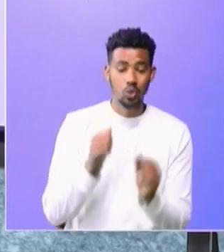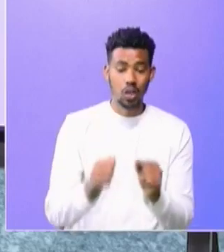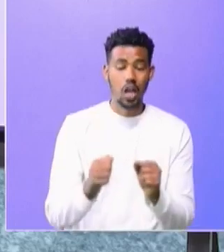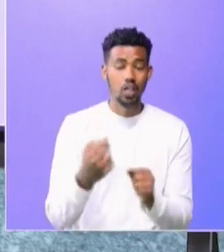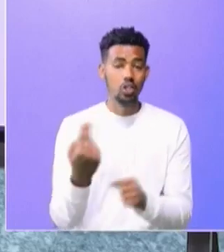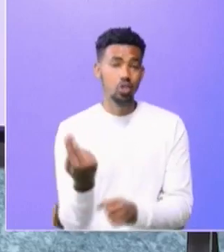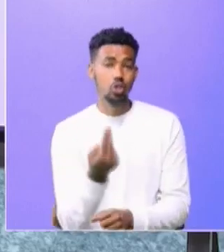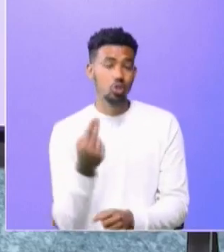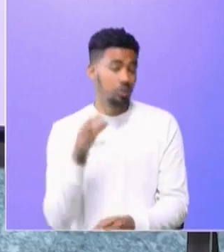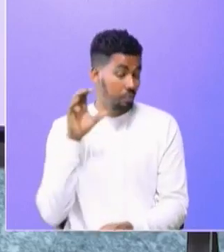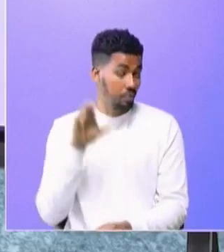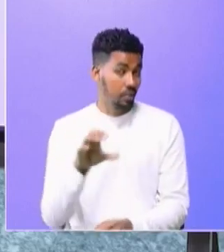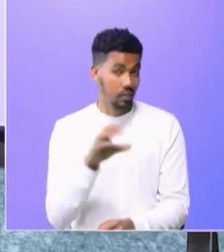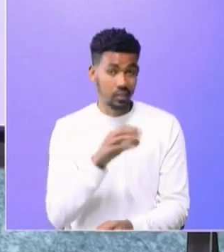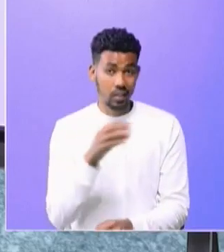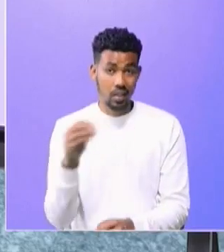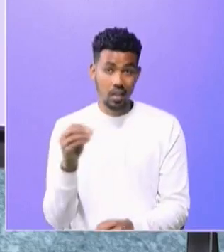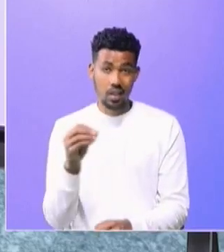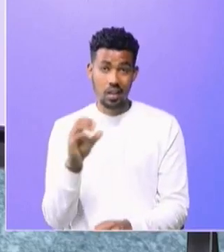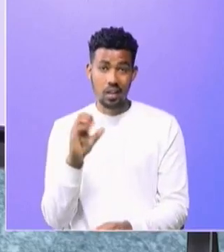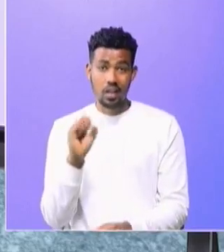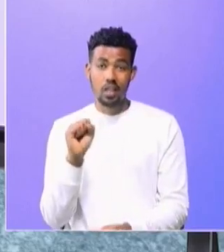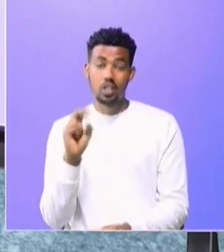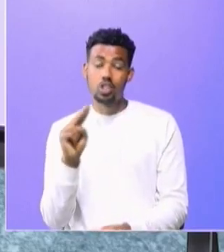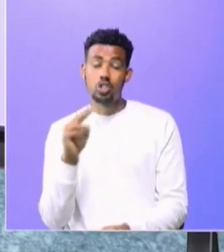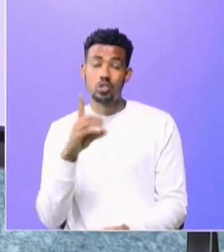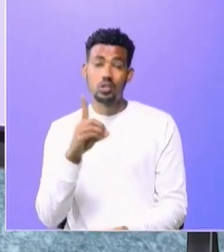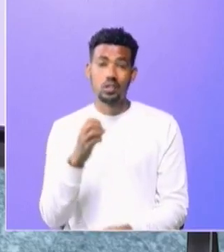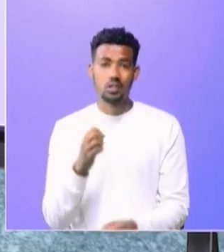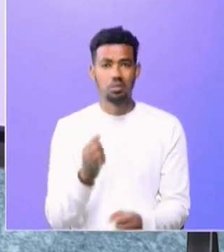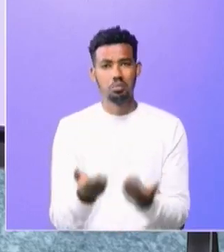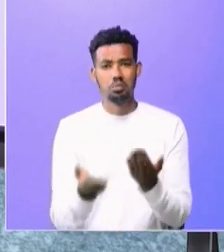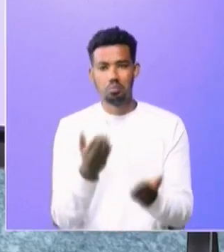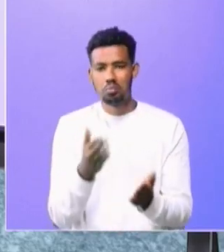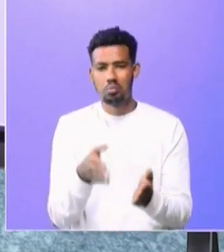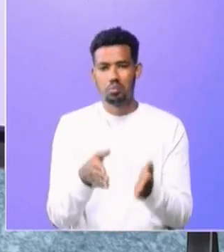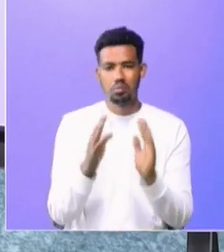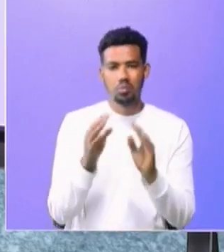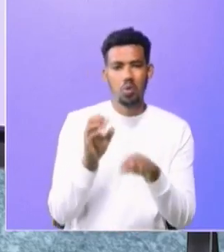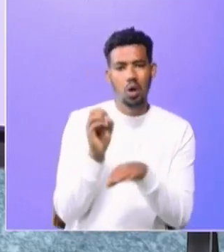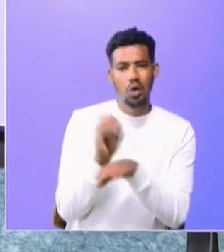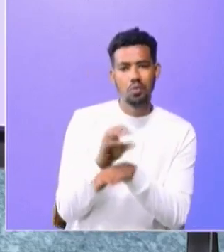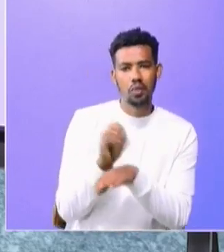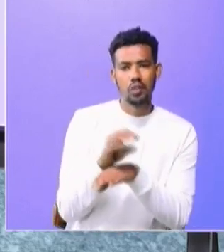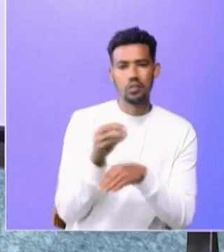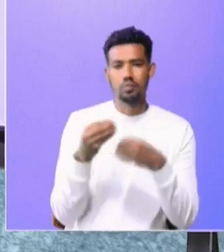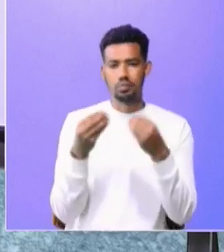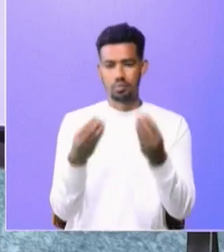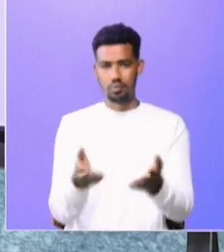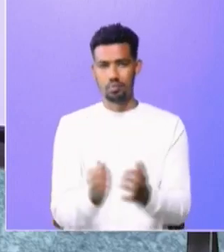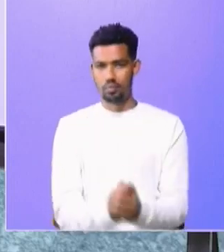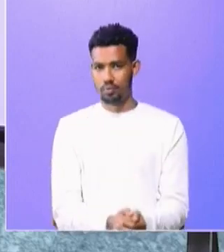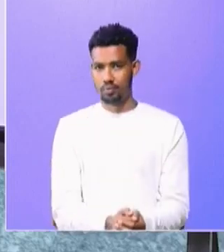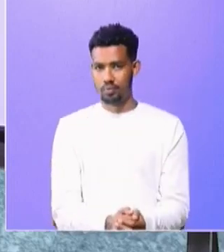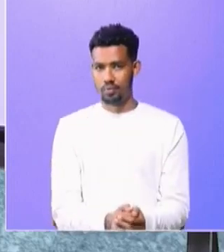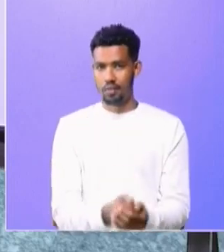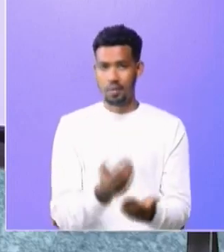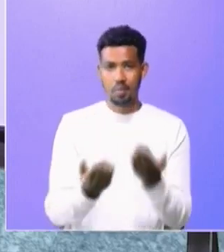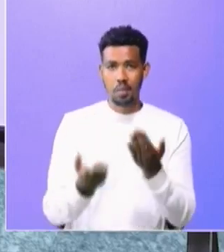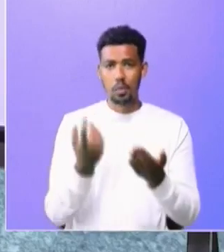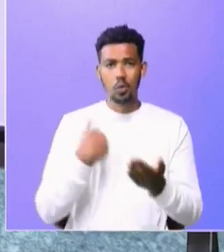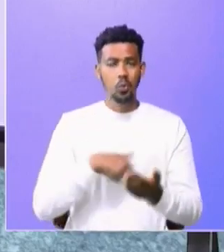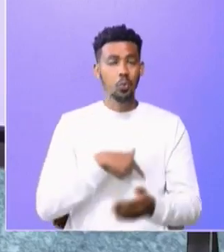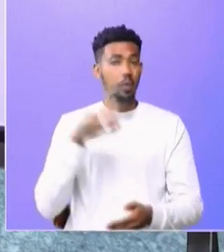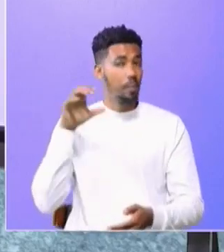must and should to show obligation and also advice. For example, when we come to must,